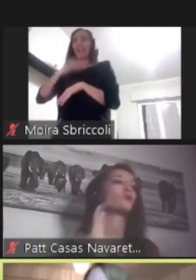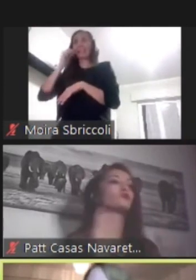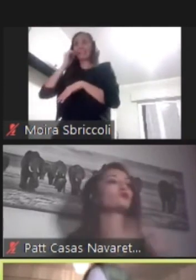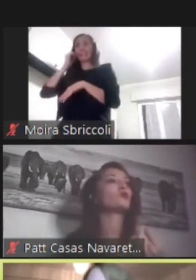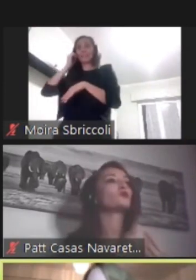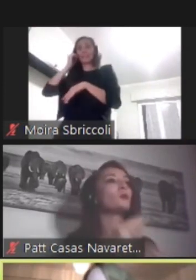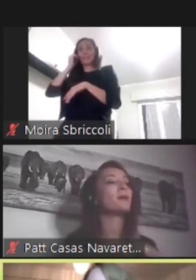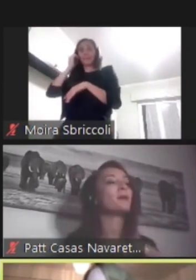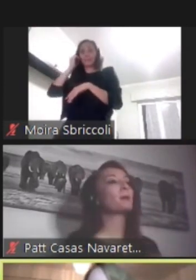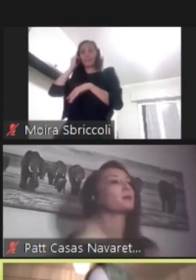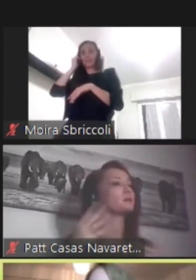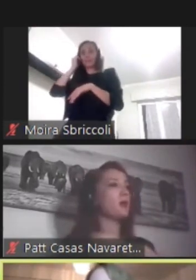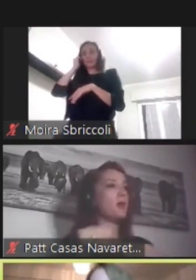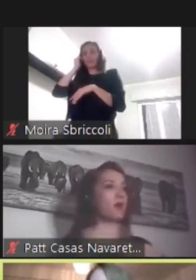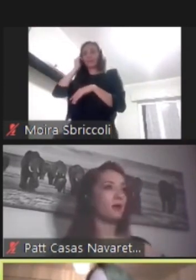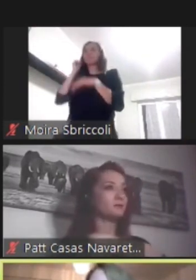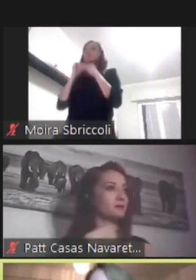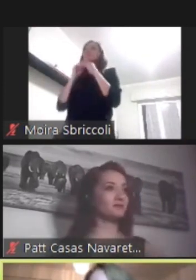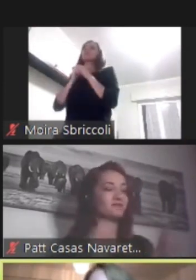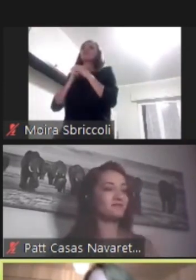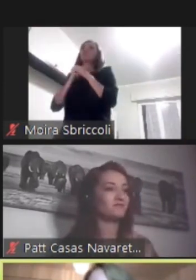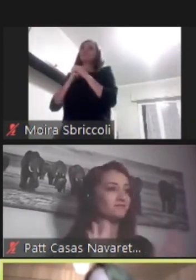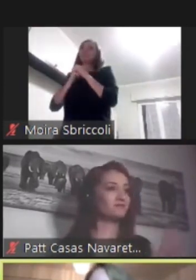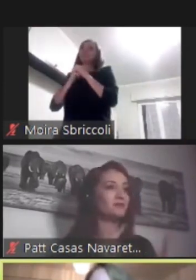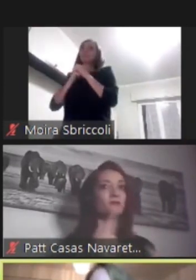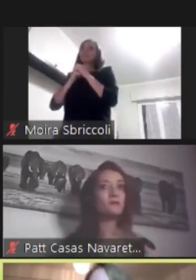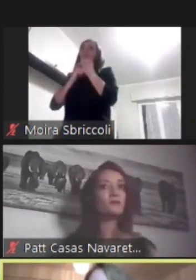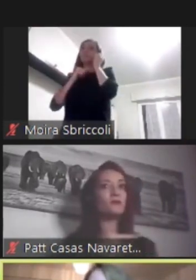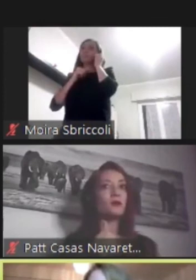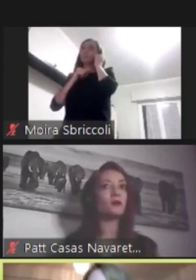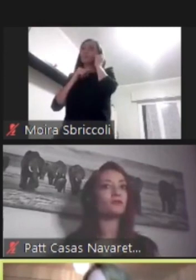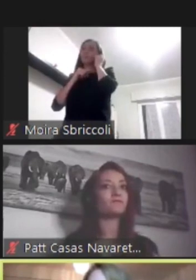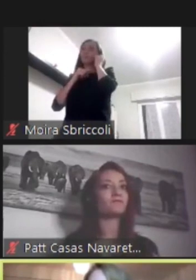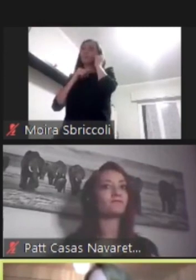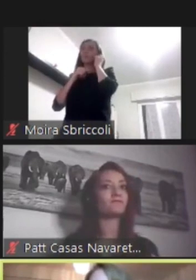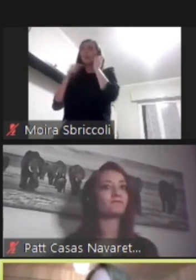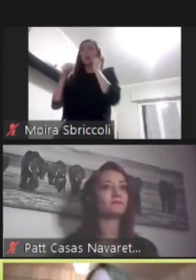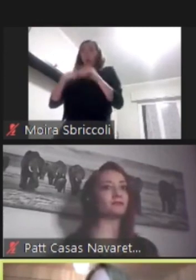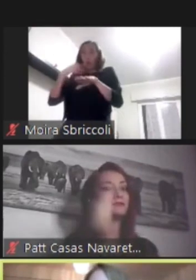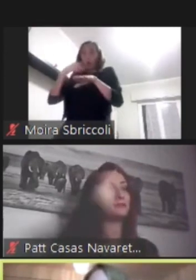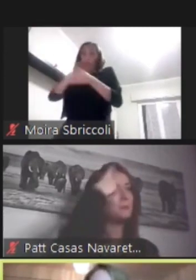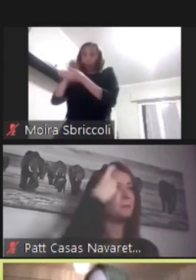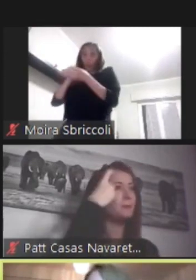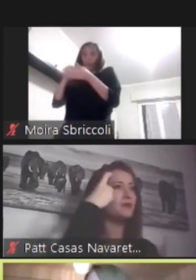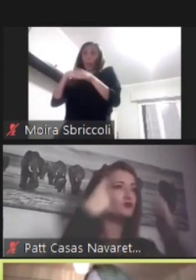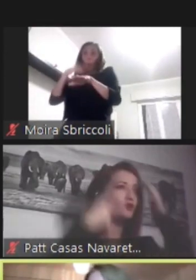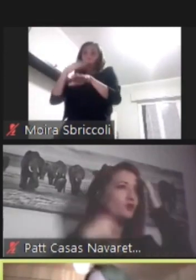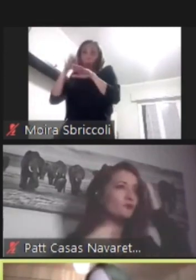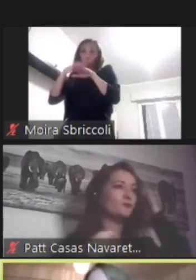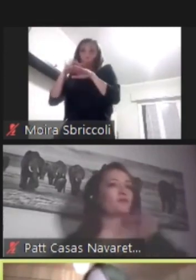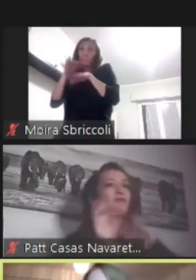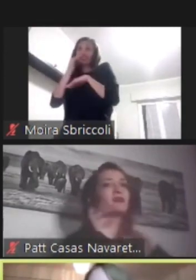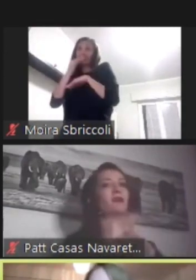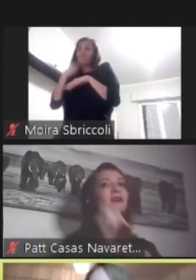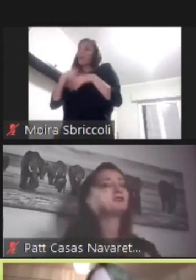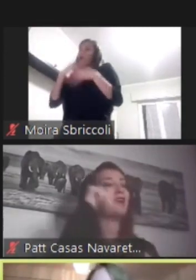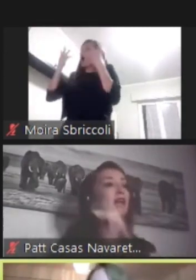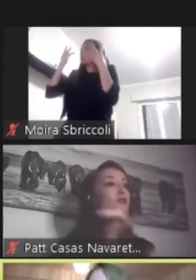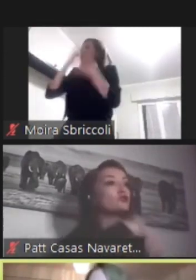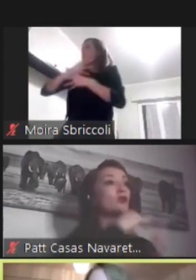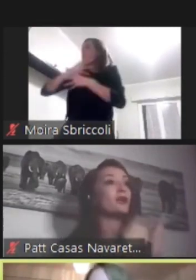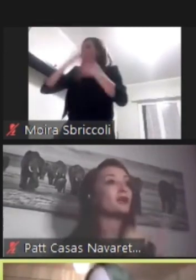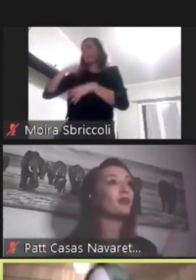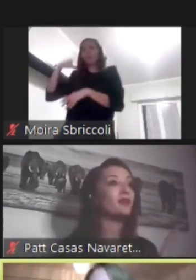these are formulated. They are the safest on the market, and they are approved